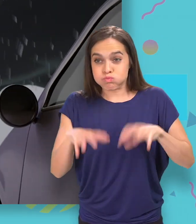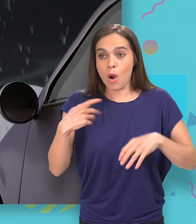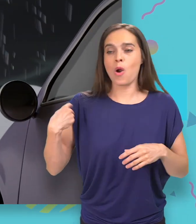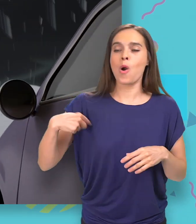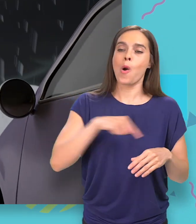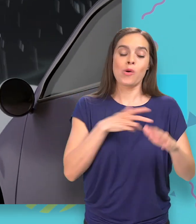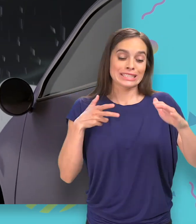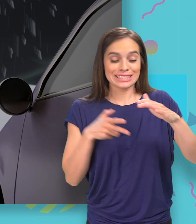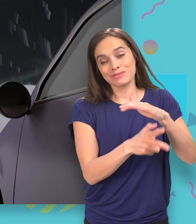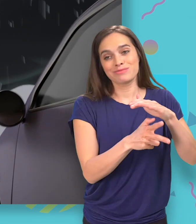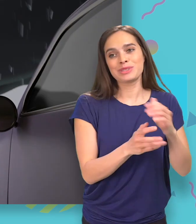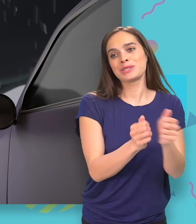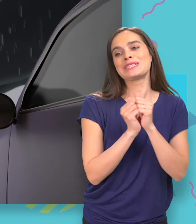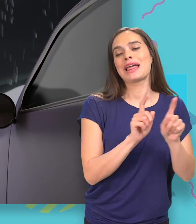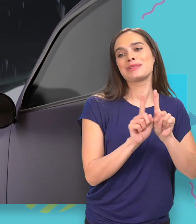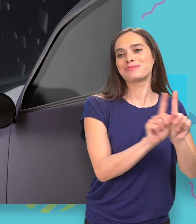your own.